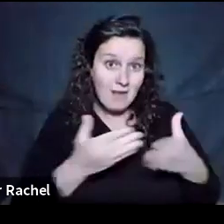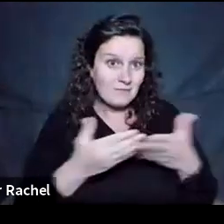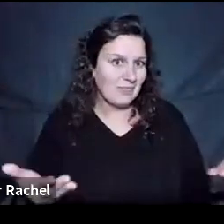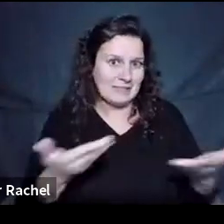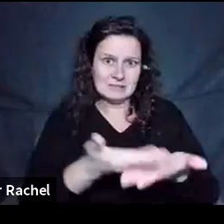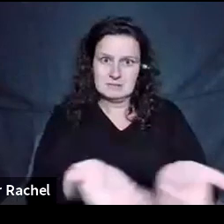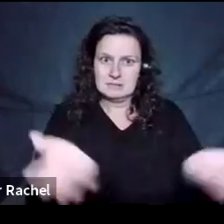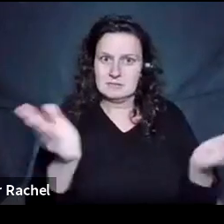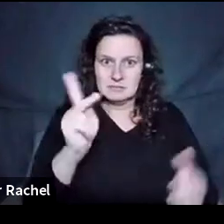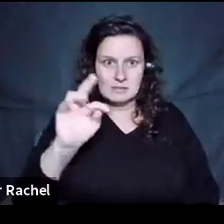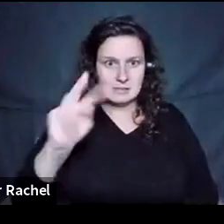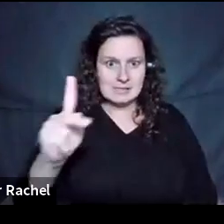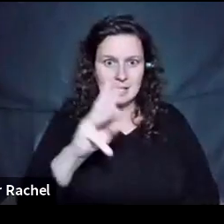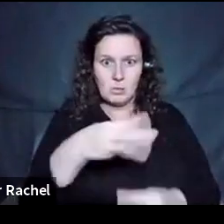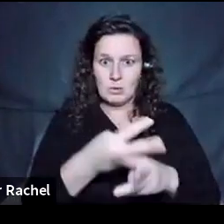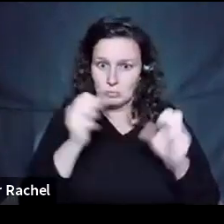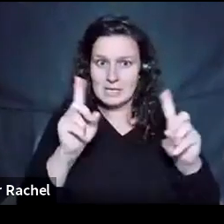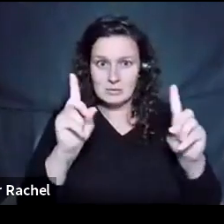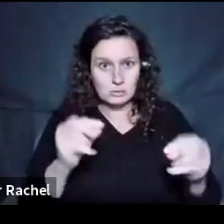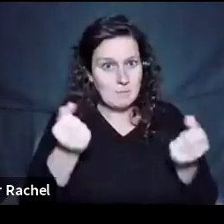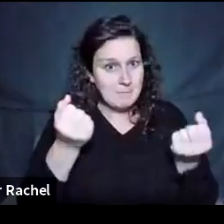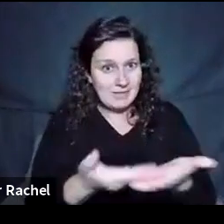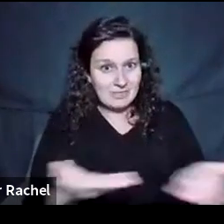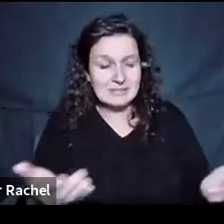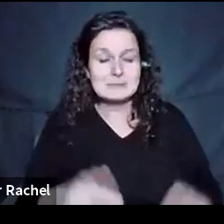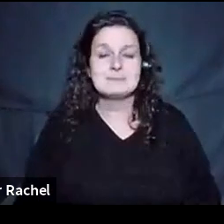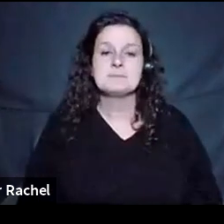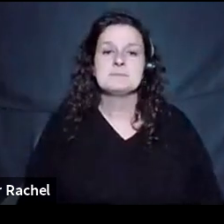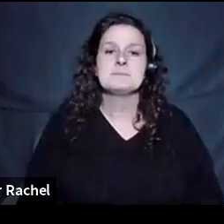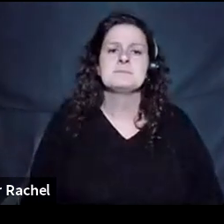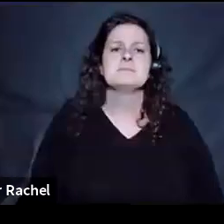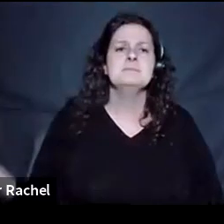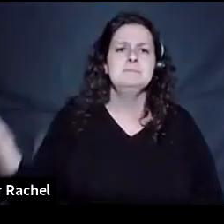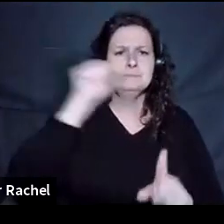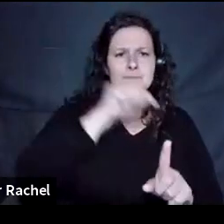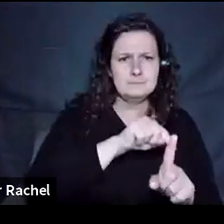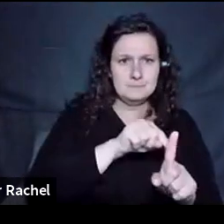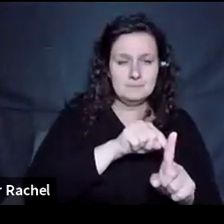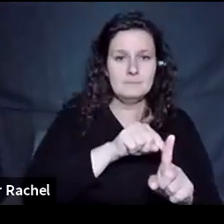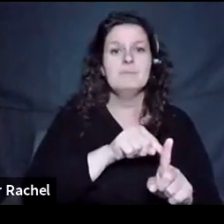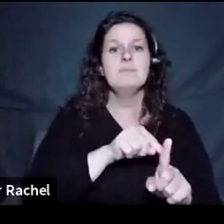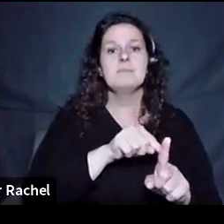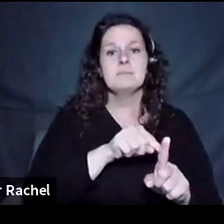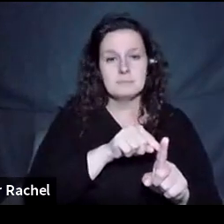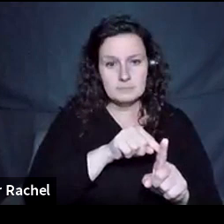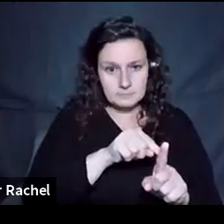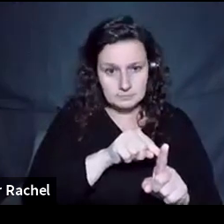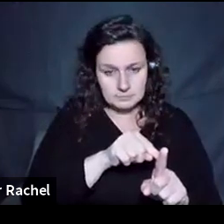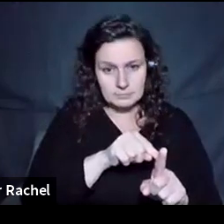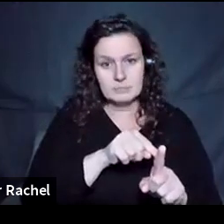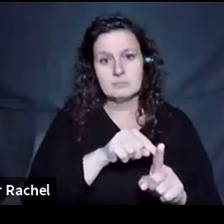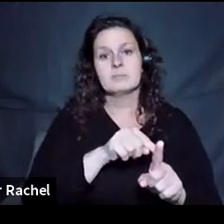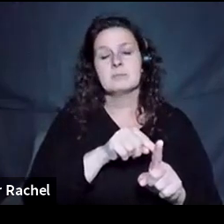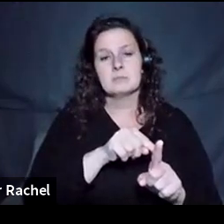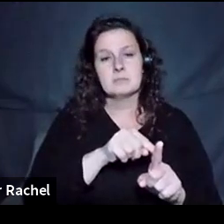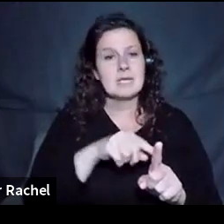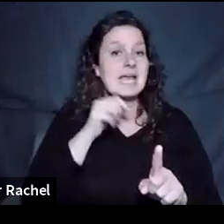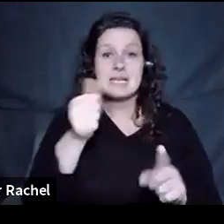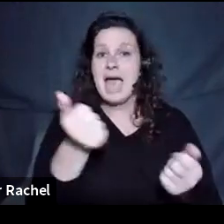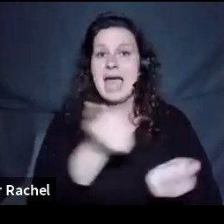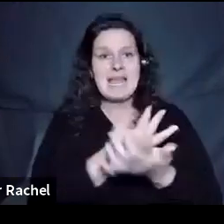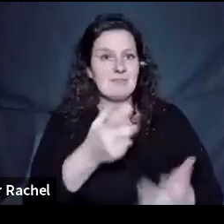world that you can do. I also wanted to cycle back just a little bit and just say that not everything is dominance and